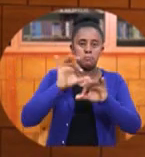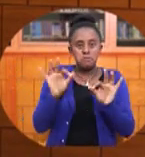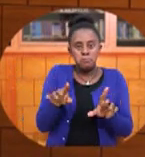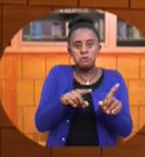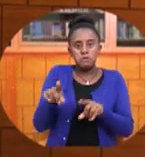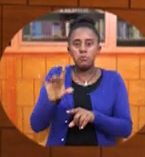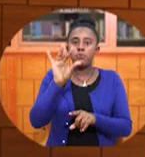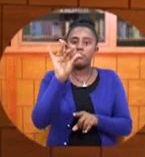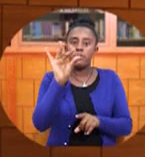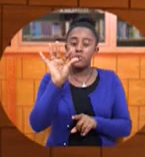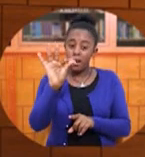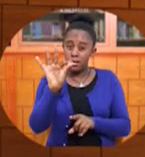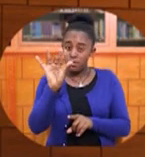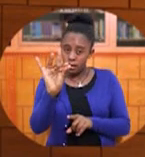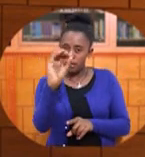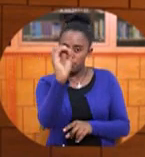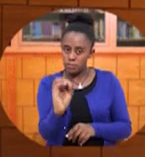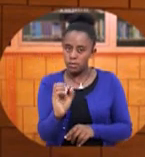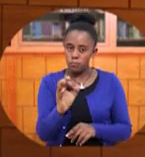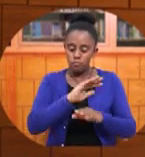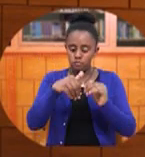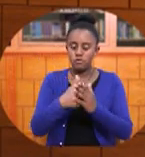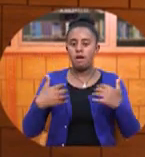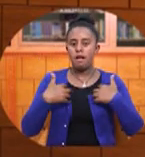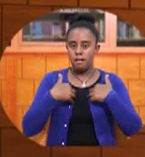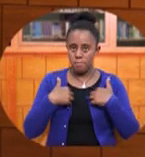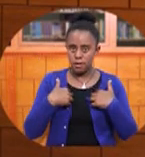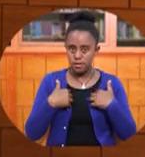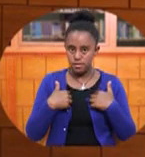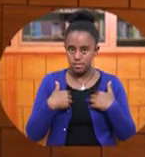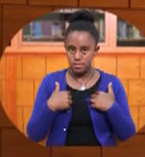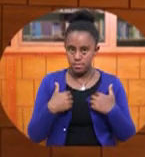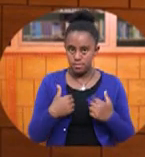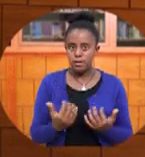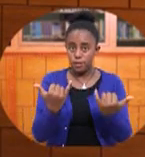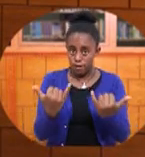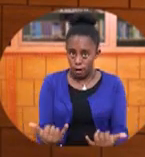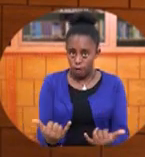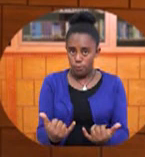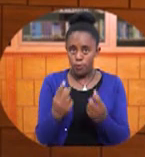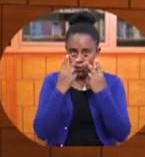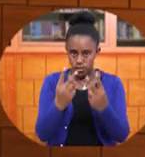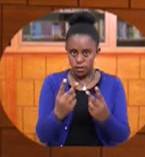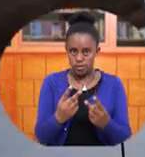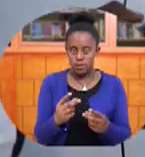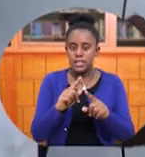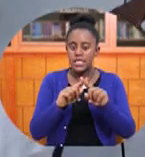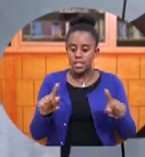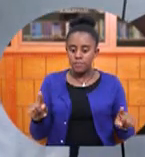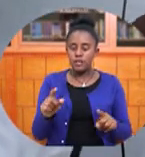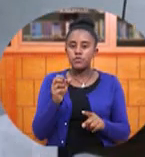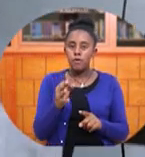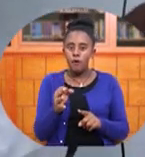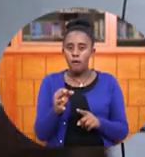and invertebrate animals are 98% of total animals.